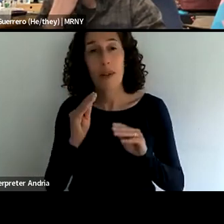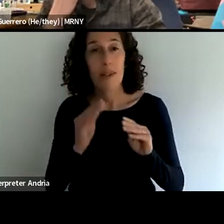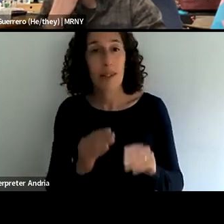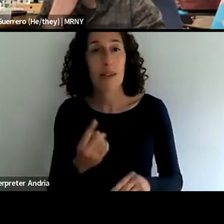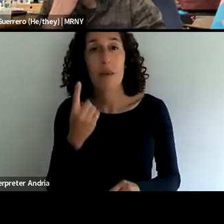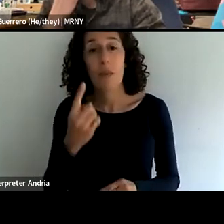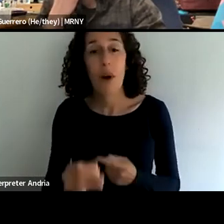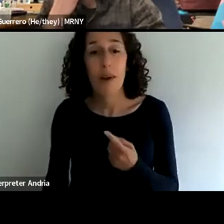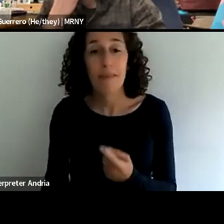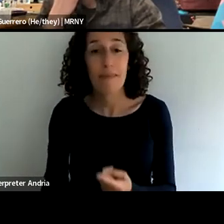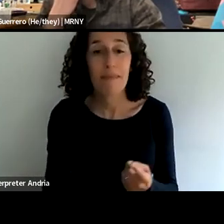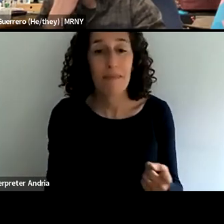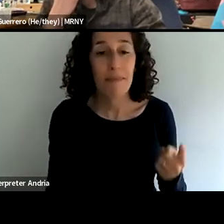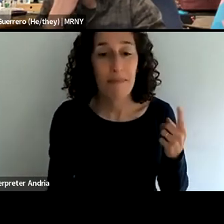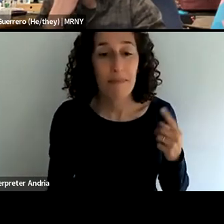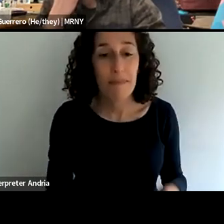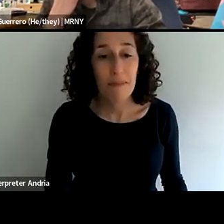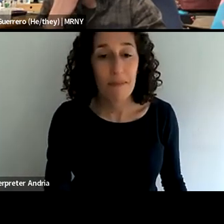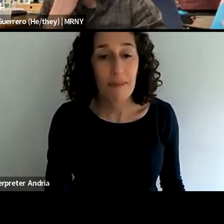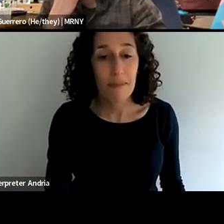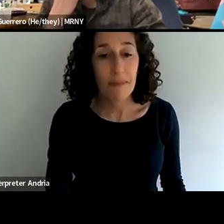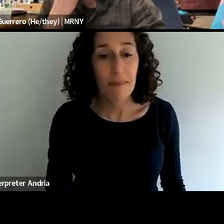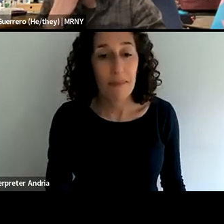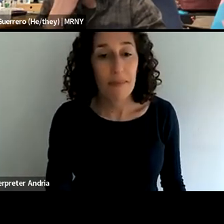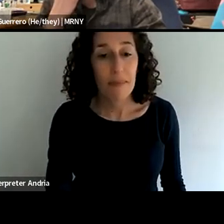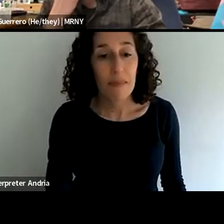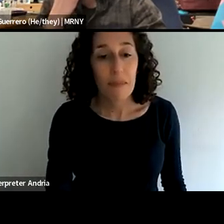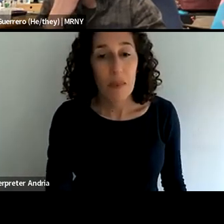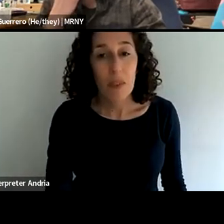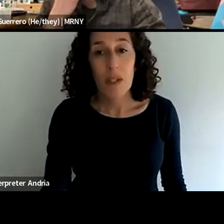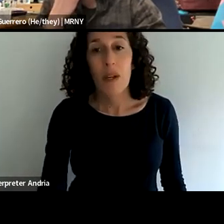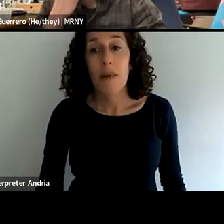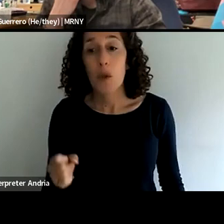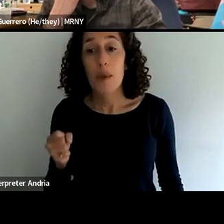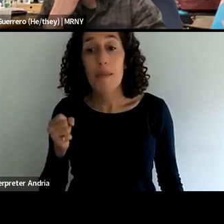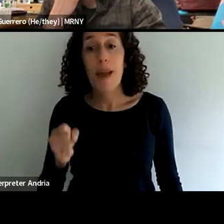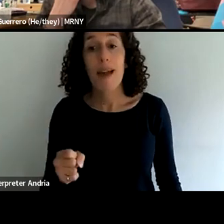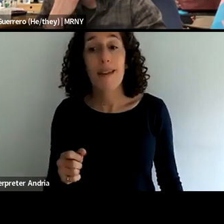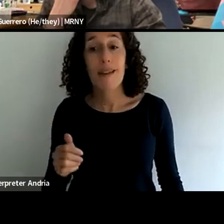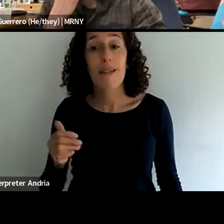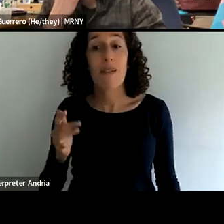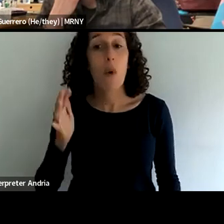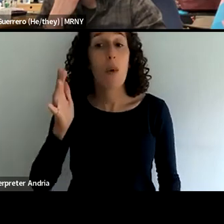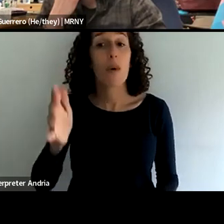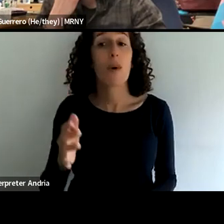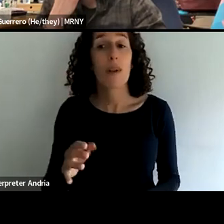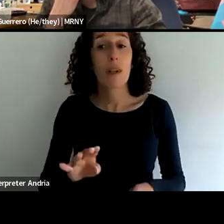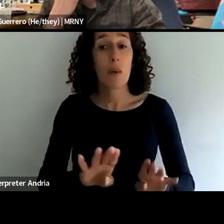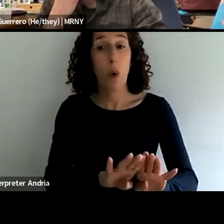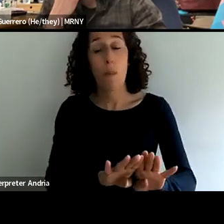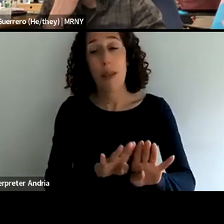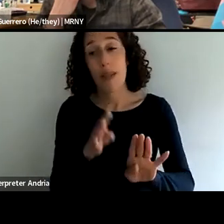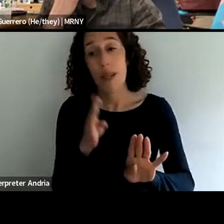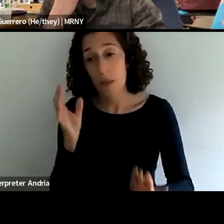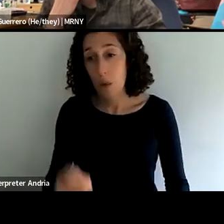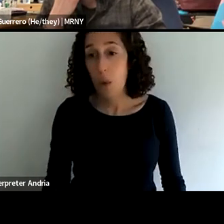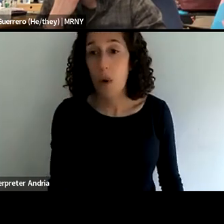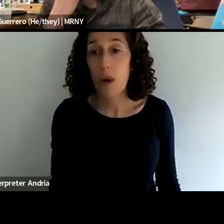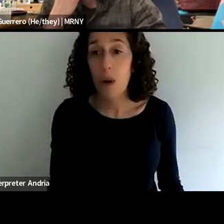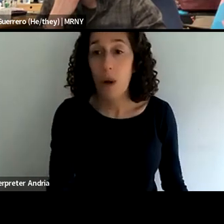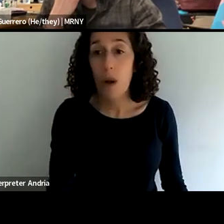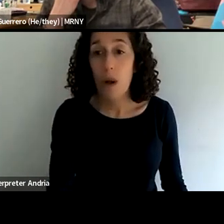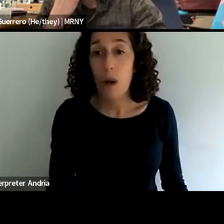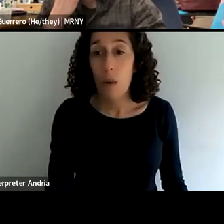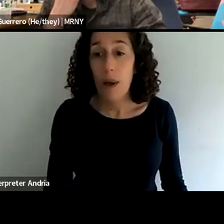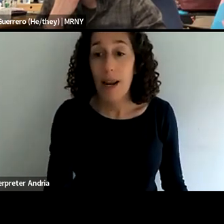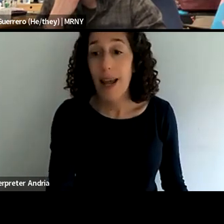that like you pass the baton forward and then we open the door. You know, when I look at like the people who I admire, people like,